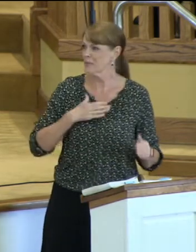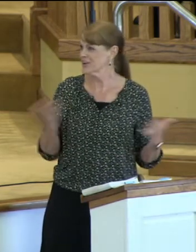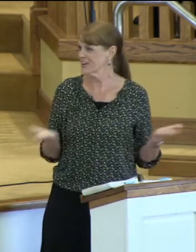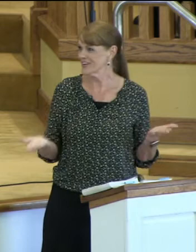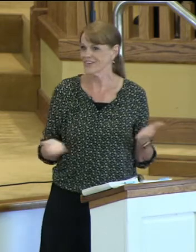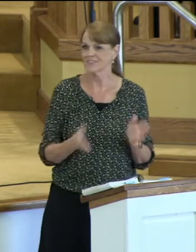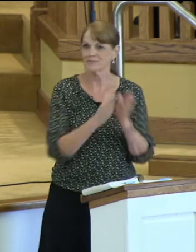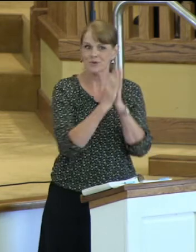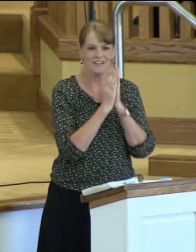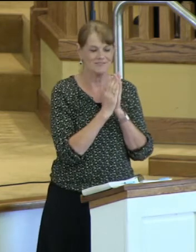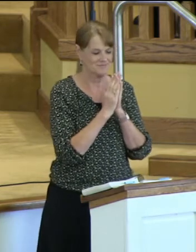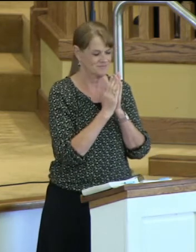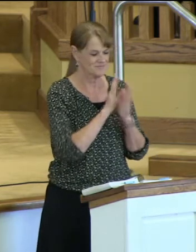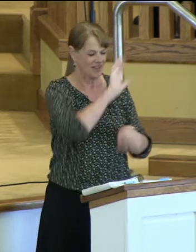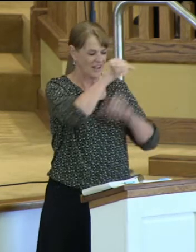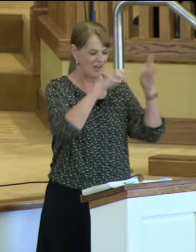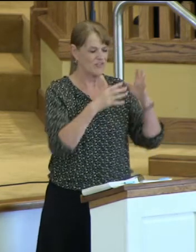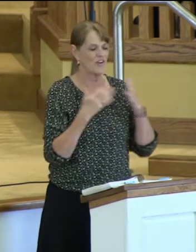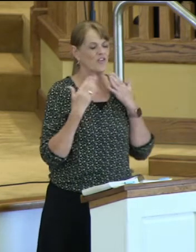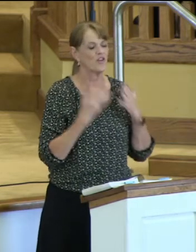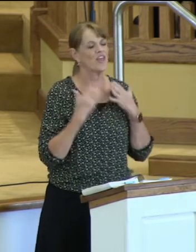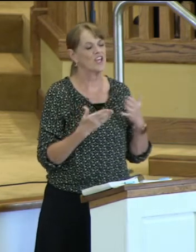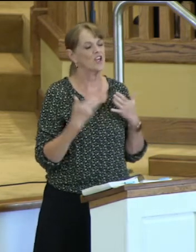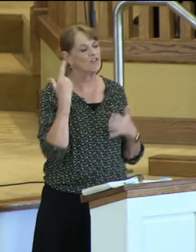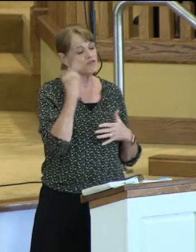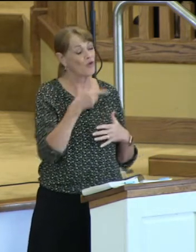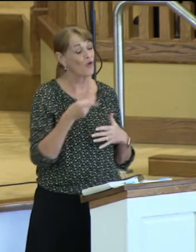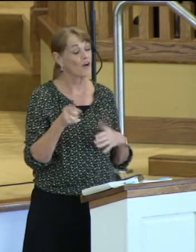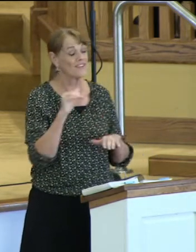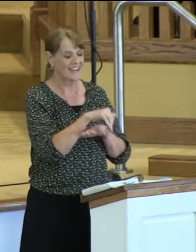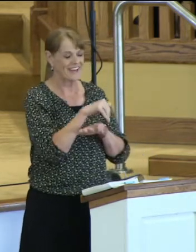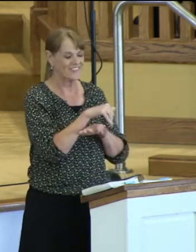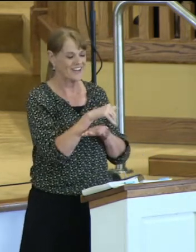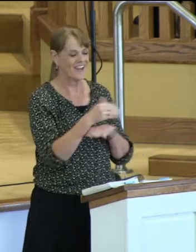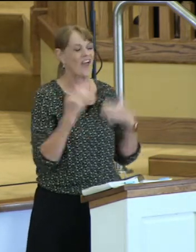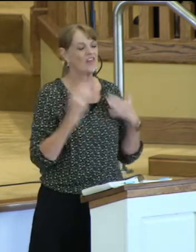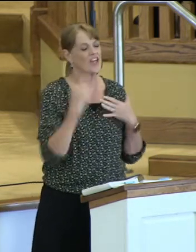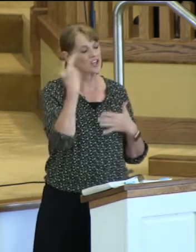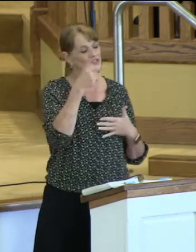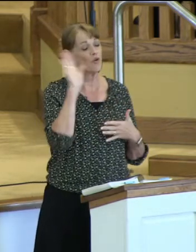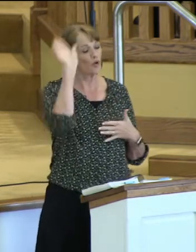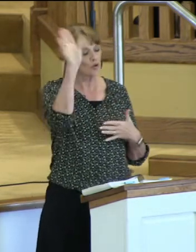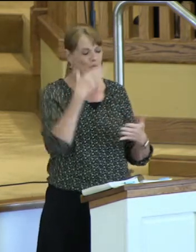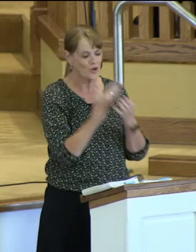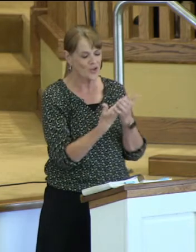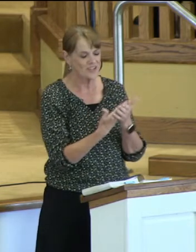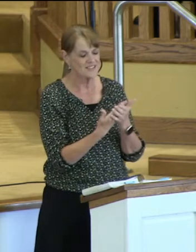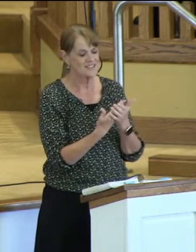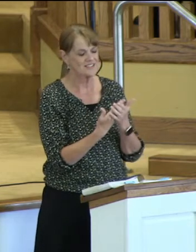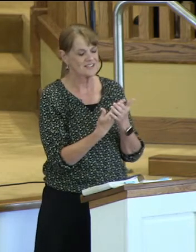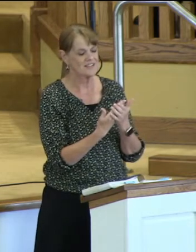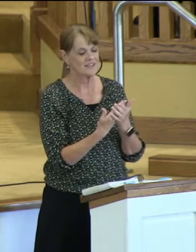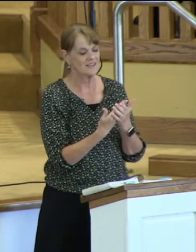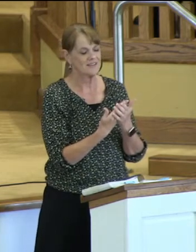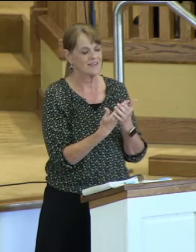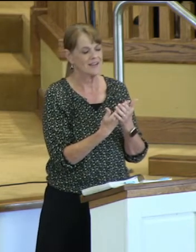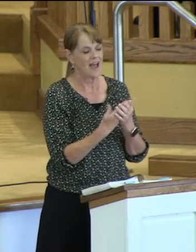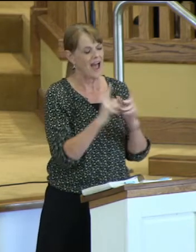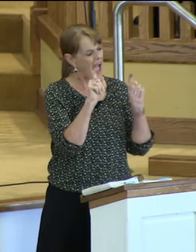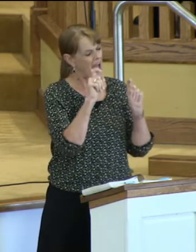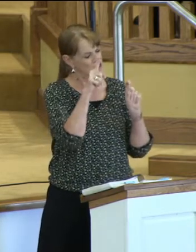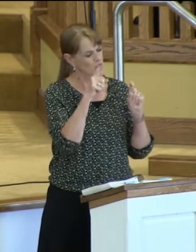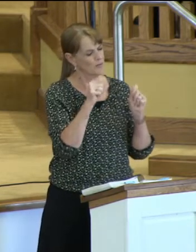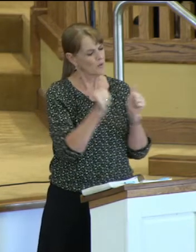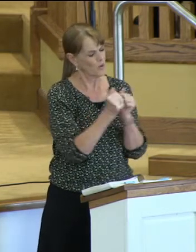Let's go to the Lord in prayer. Heavenly Father, we thank you for the evening. We thank you for your goodness. But I ask that you'd be with